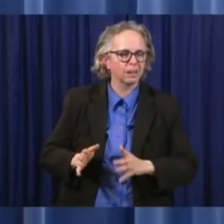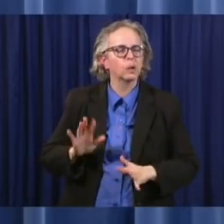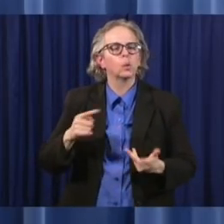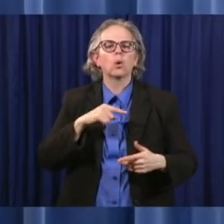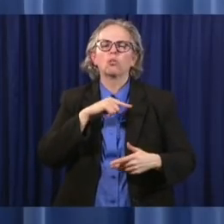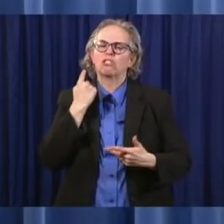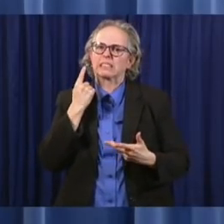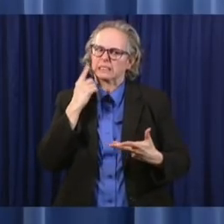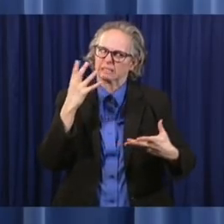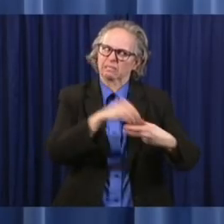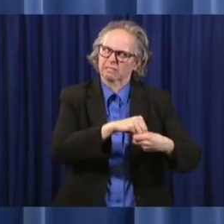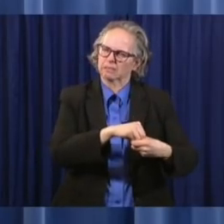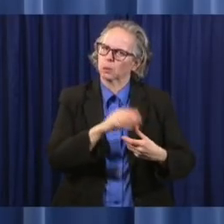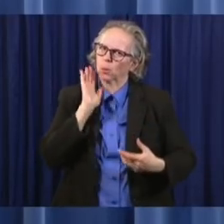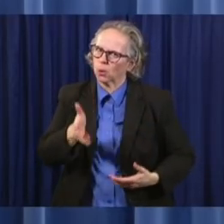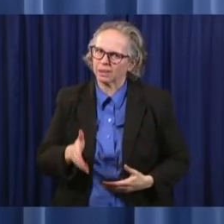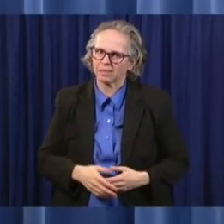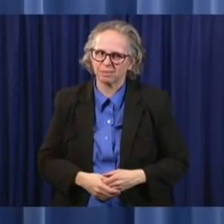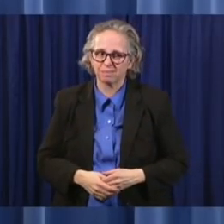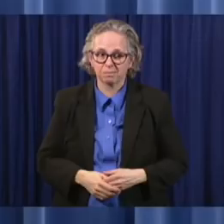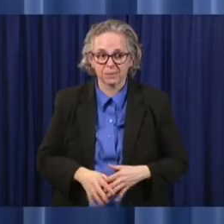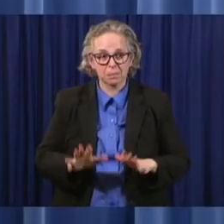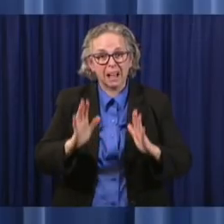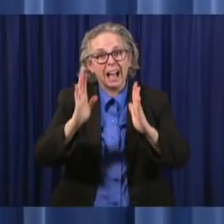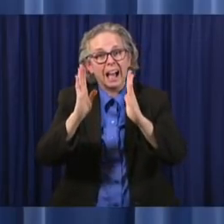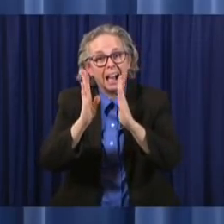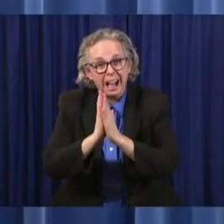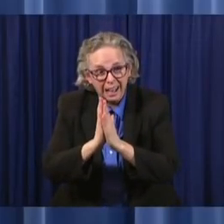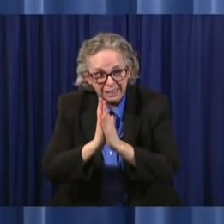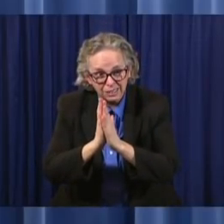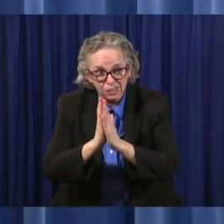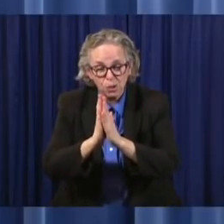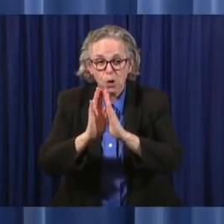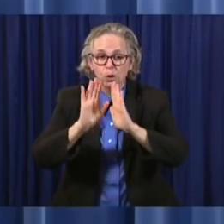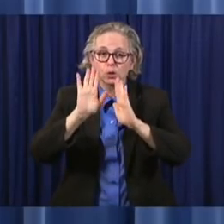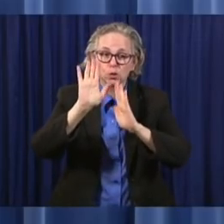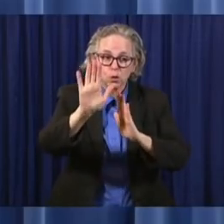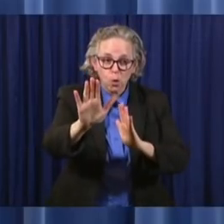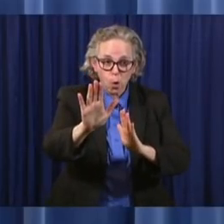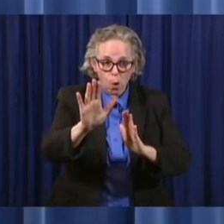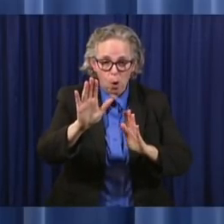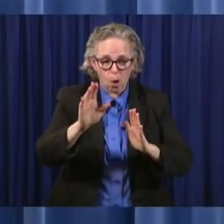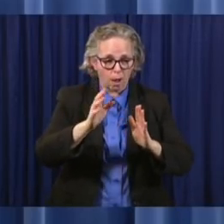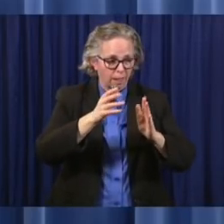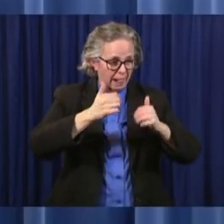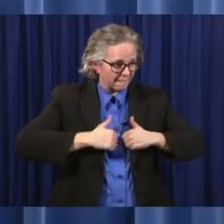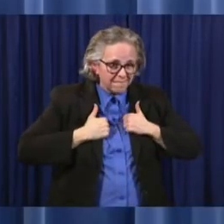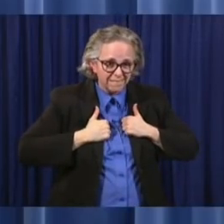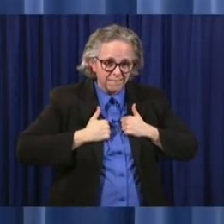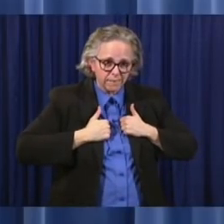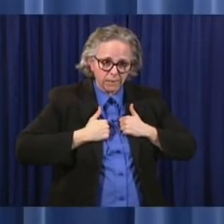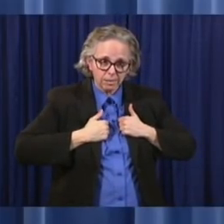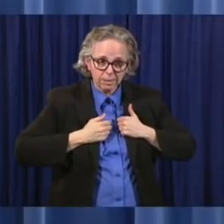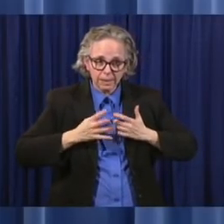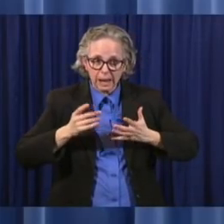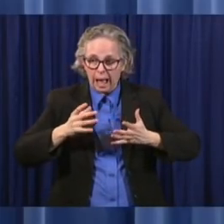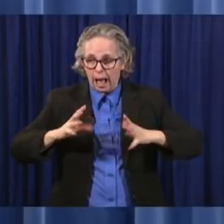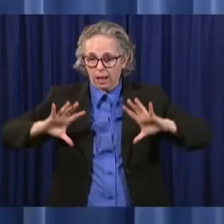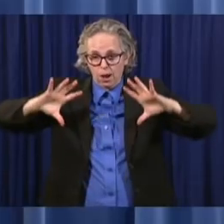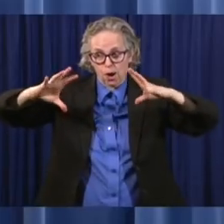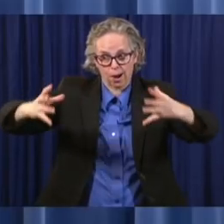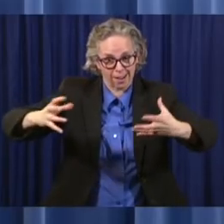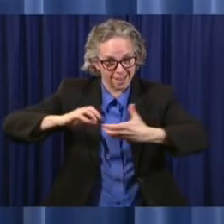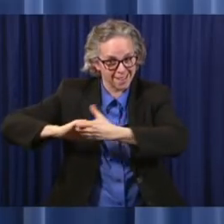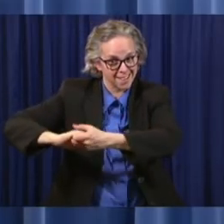What I'd ask you to do in your individual lives and then collectively, because you have such an impact on everyone else, is make